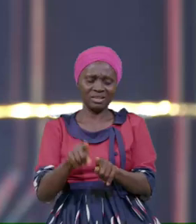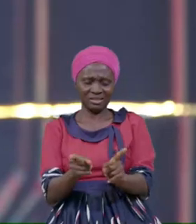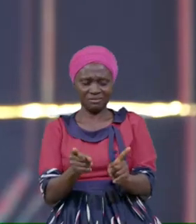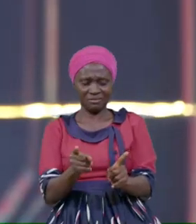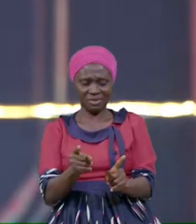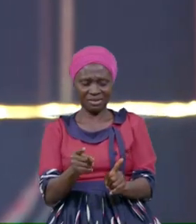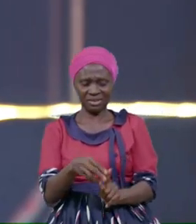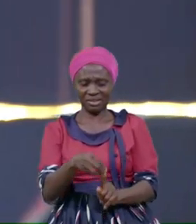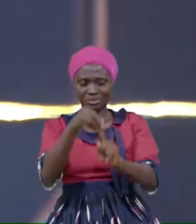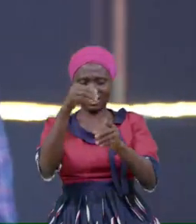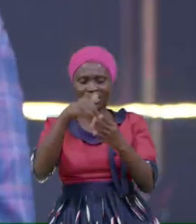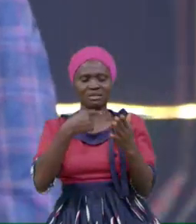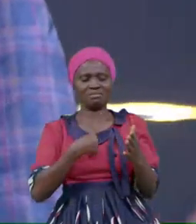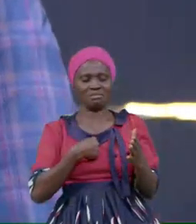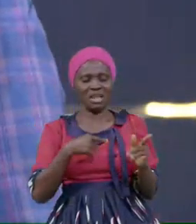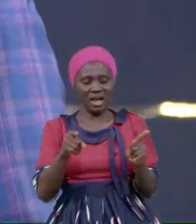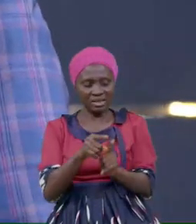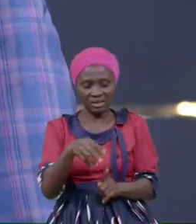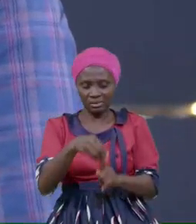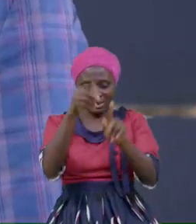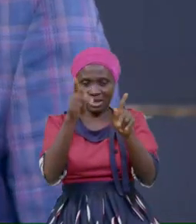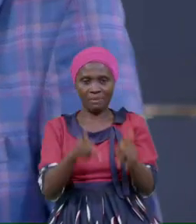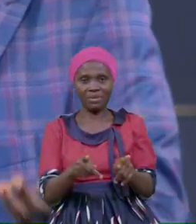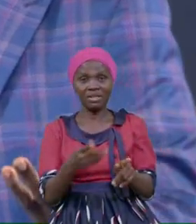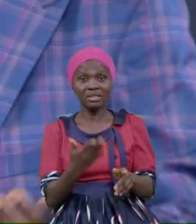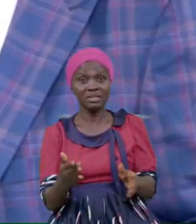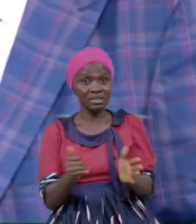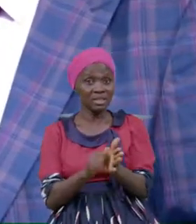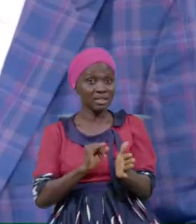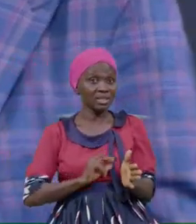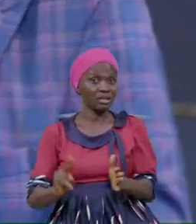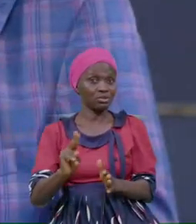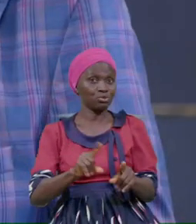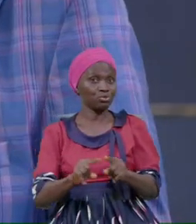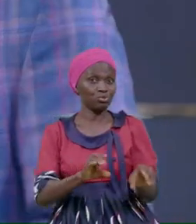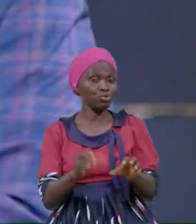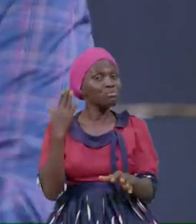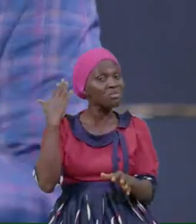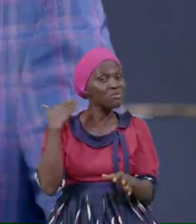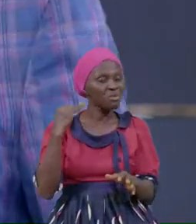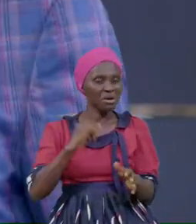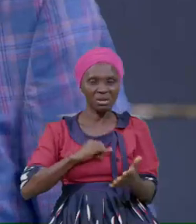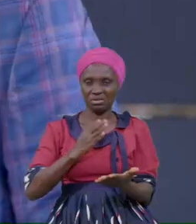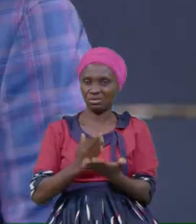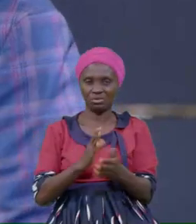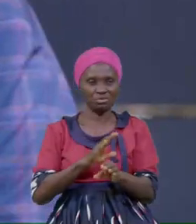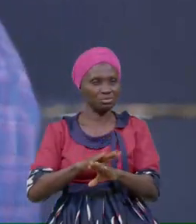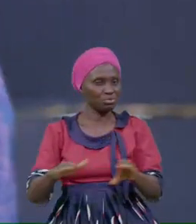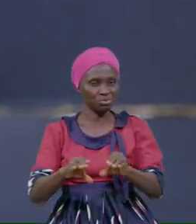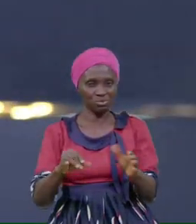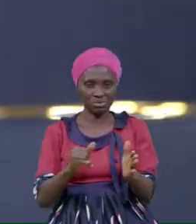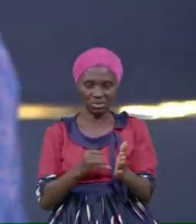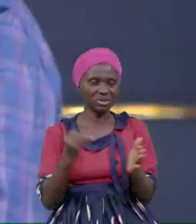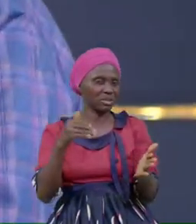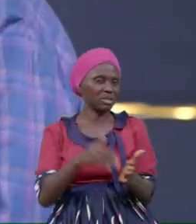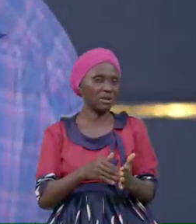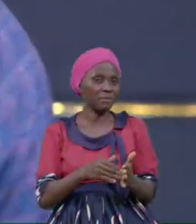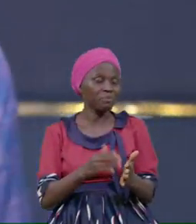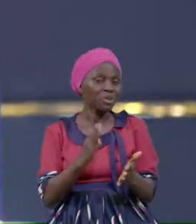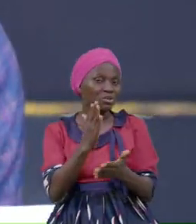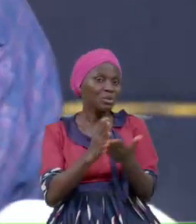and peculiar. The things I used to do, I did them no more. The places I used to go, I